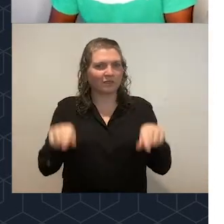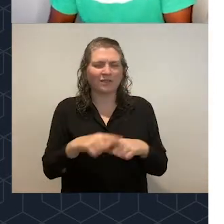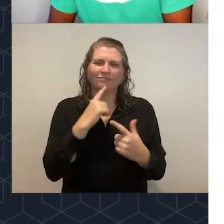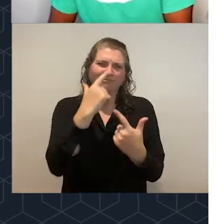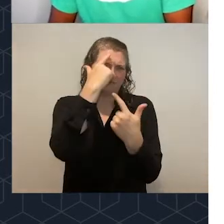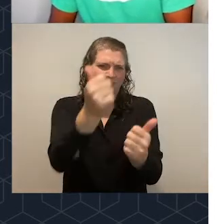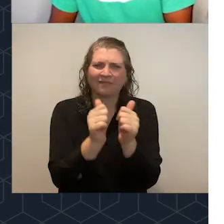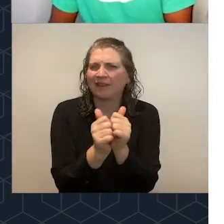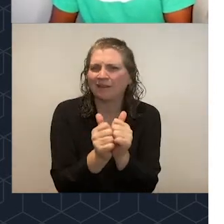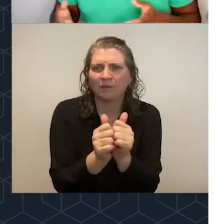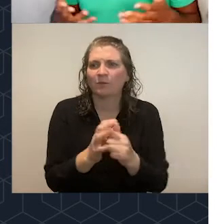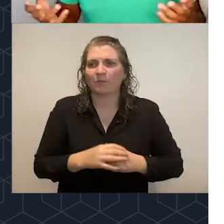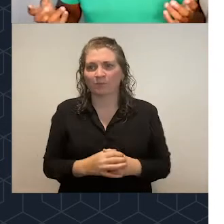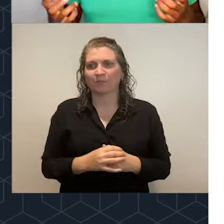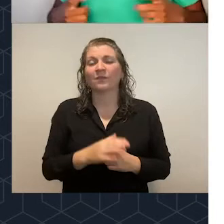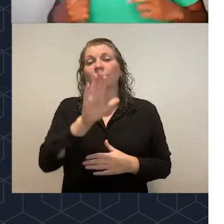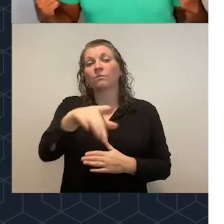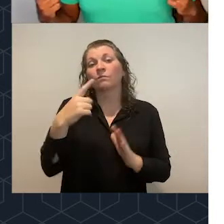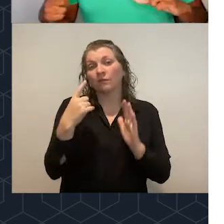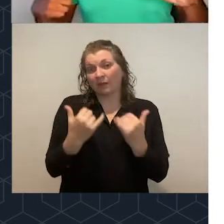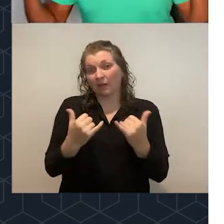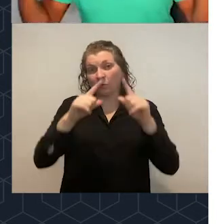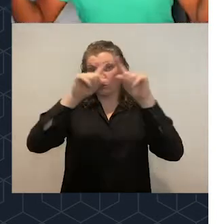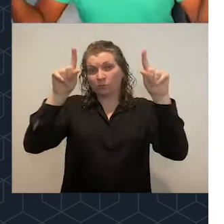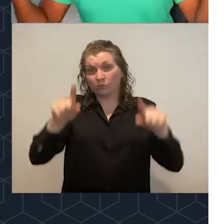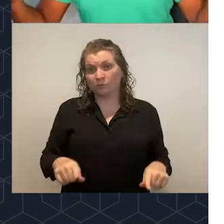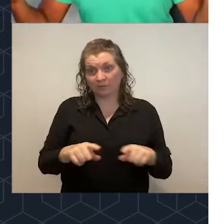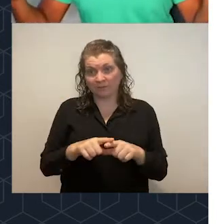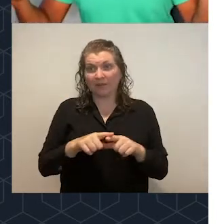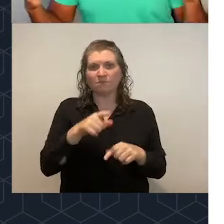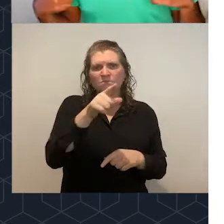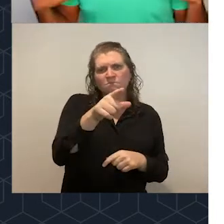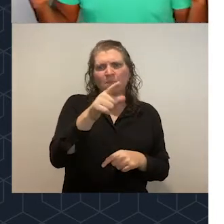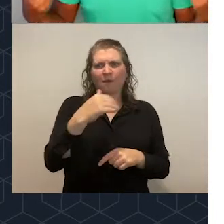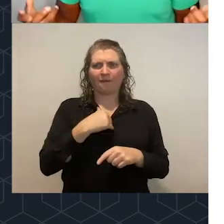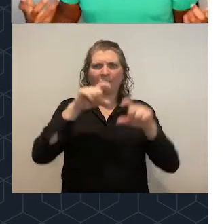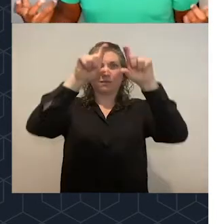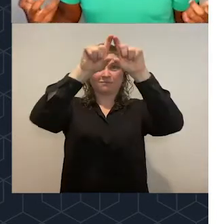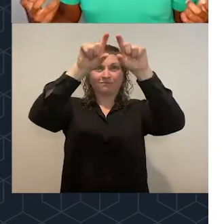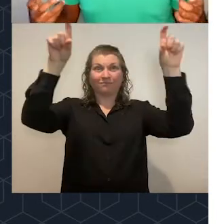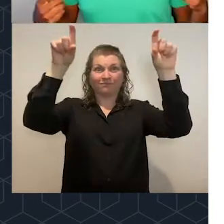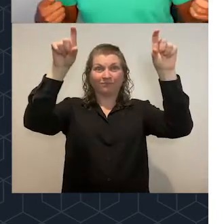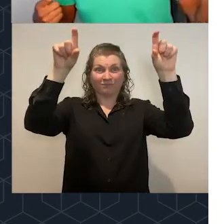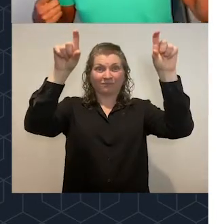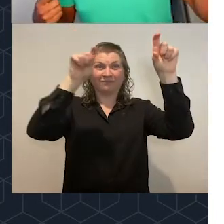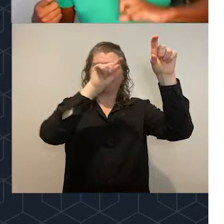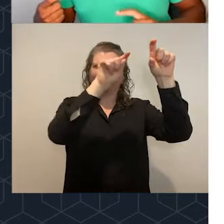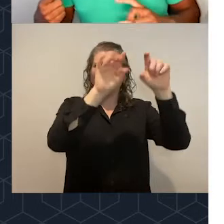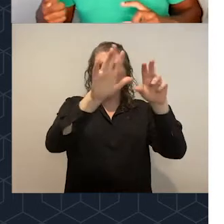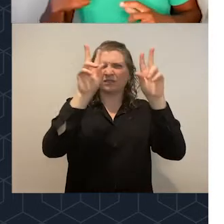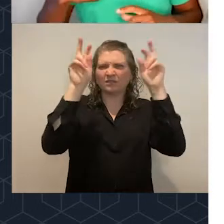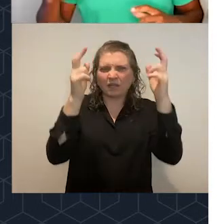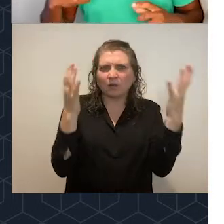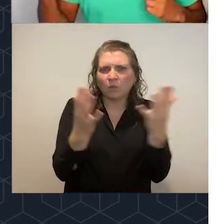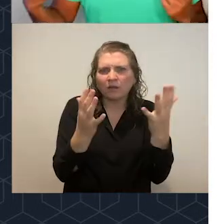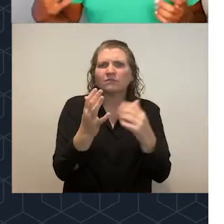well as the relevant skill set. Typically, education is going to be on the very top. If you're an experienced hire, education is going to be at the bottom